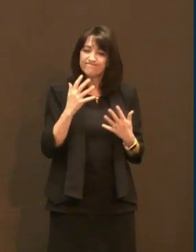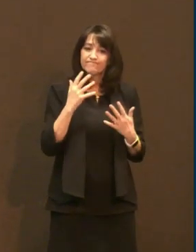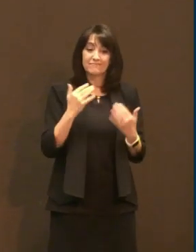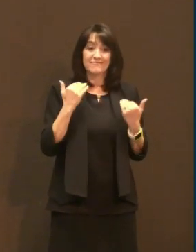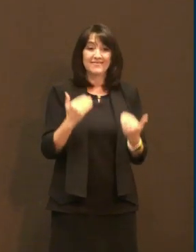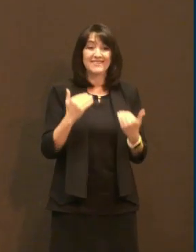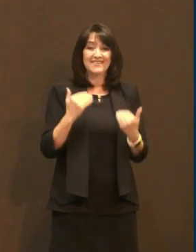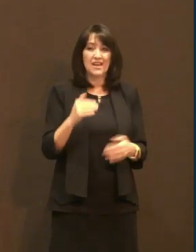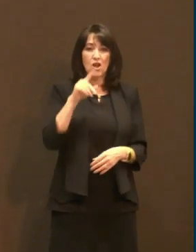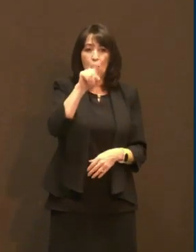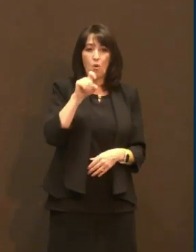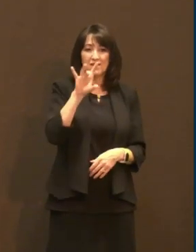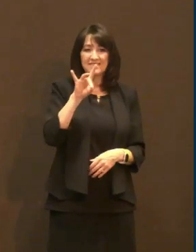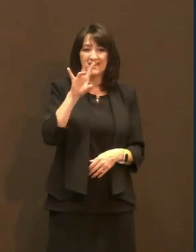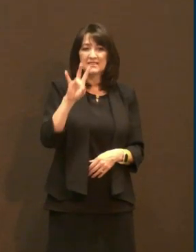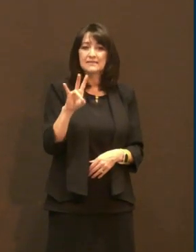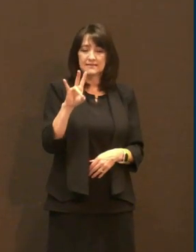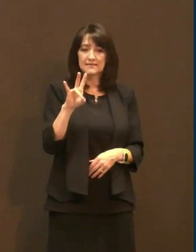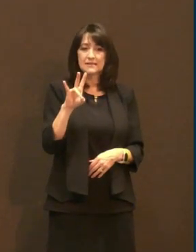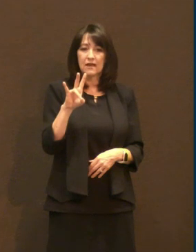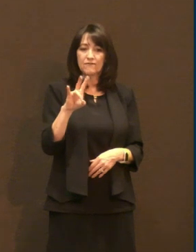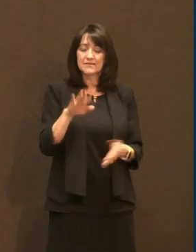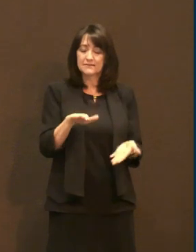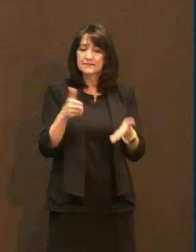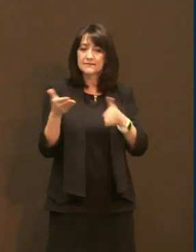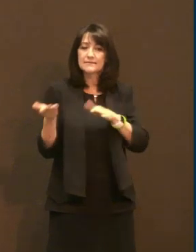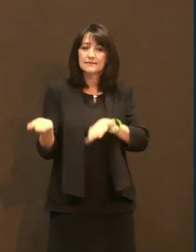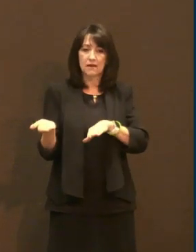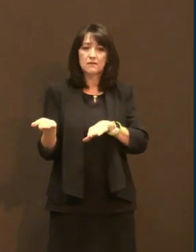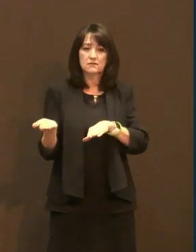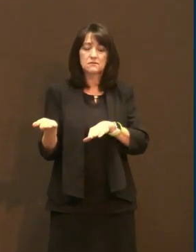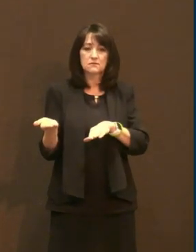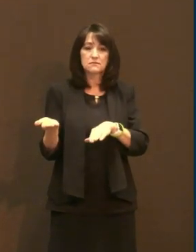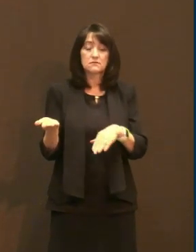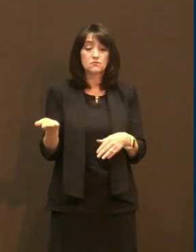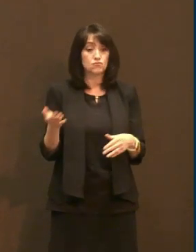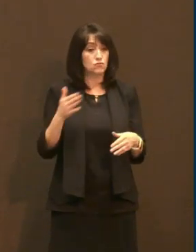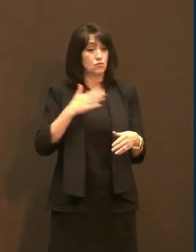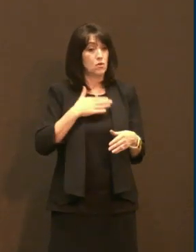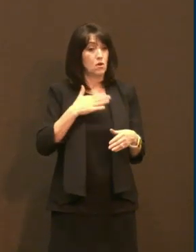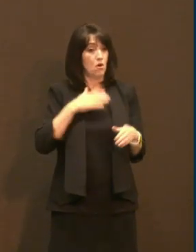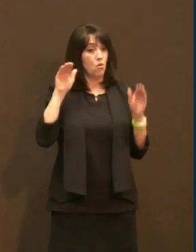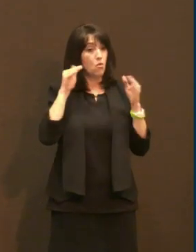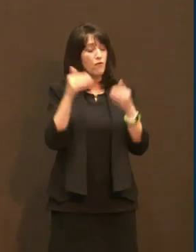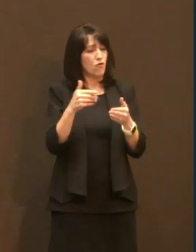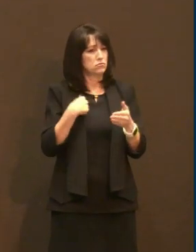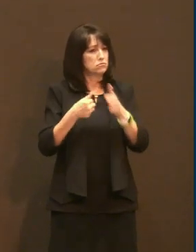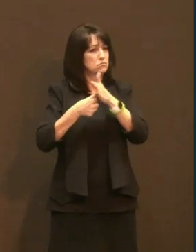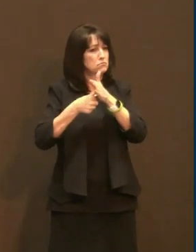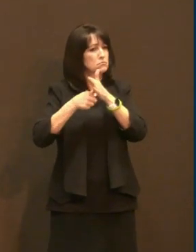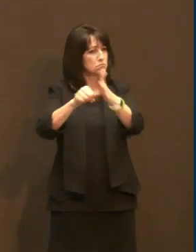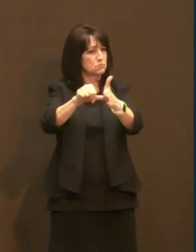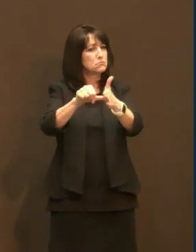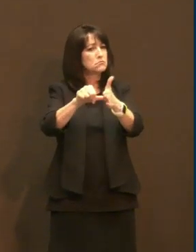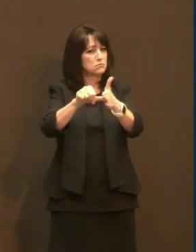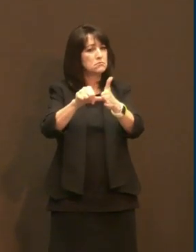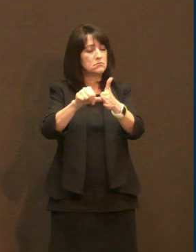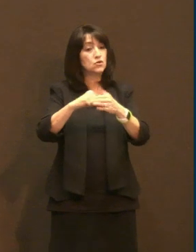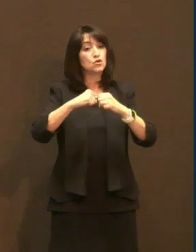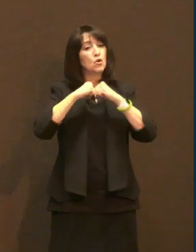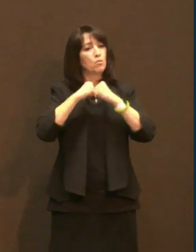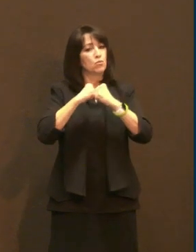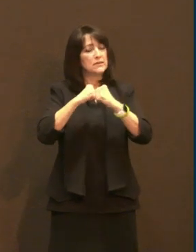total deaths. Again, I can't emphasize enough our focus, and we'll hear more about it from Dr. Rattay, in protecting our nursing